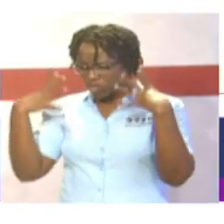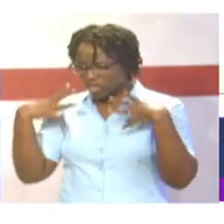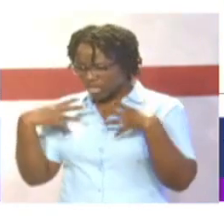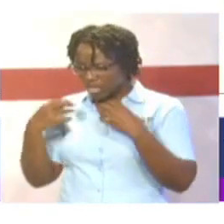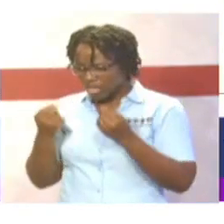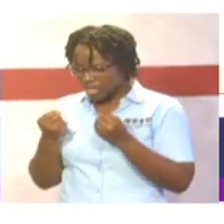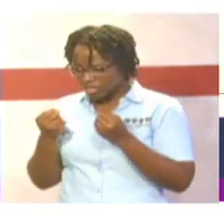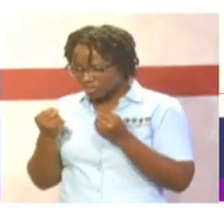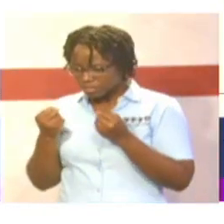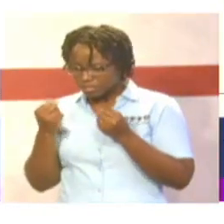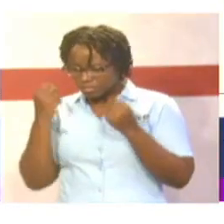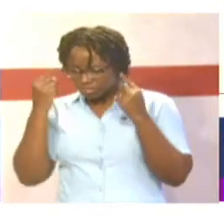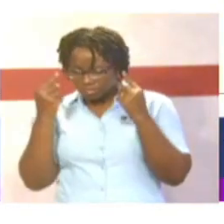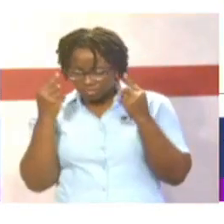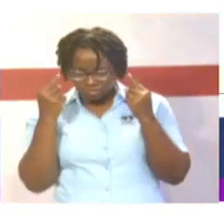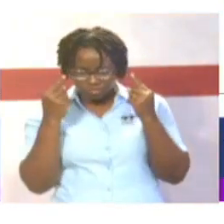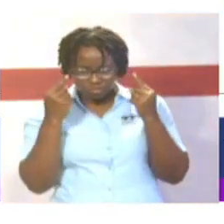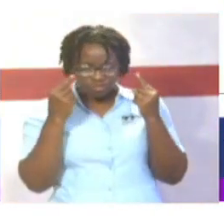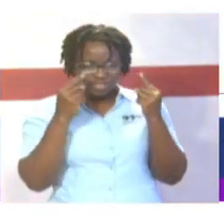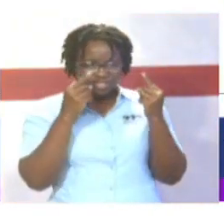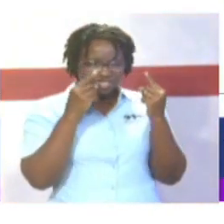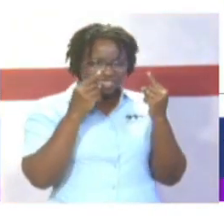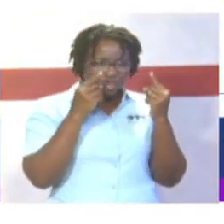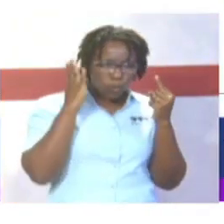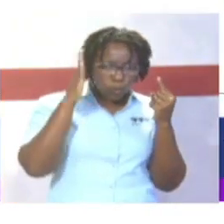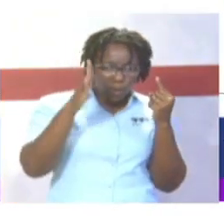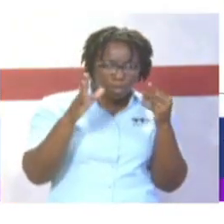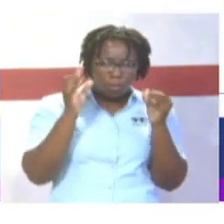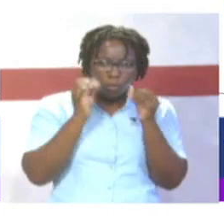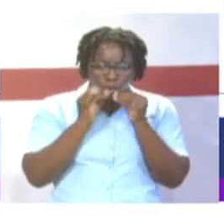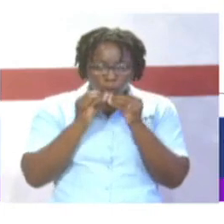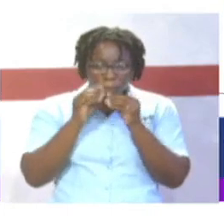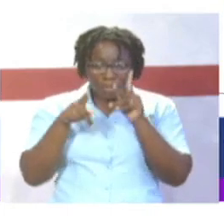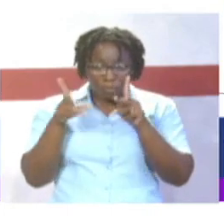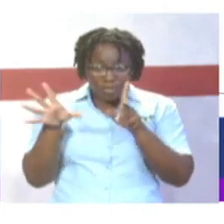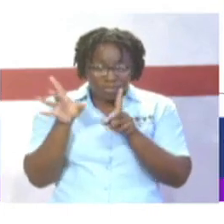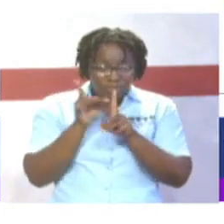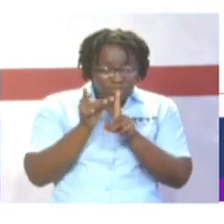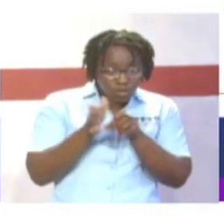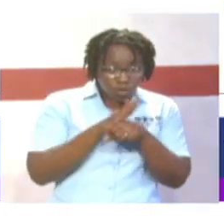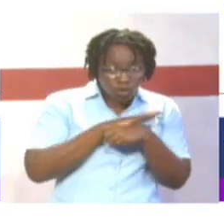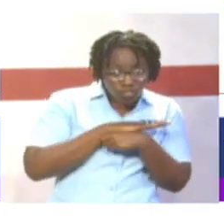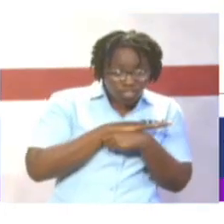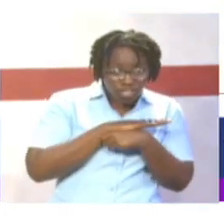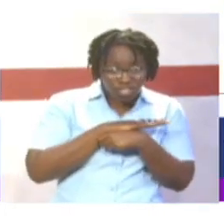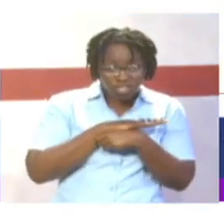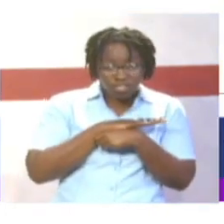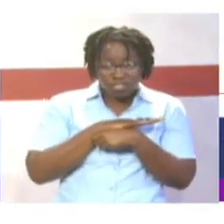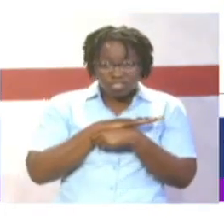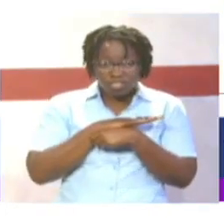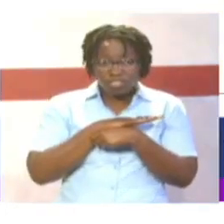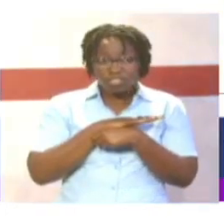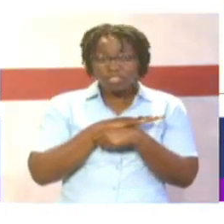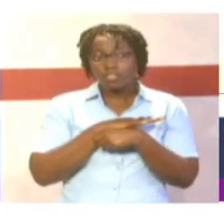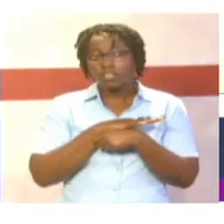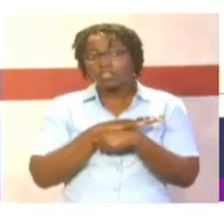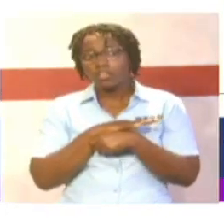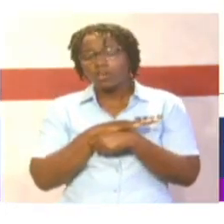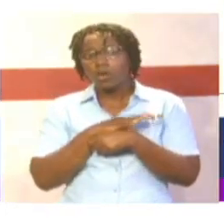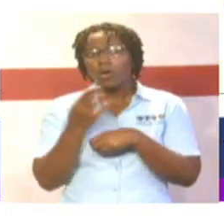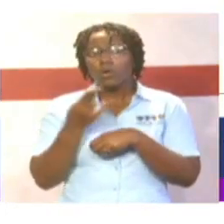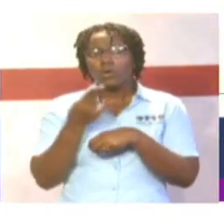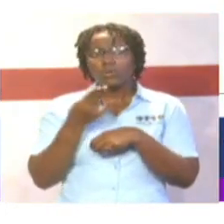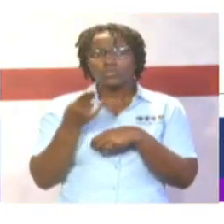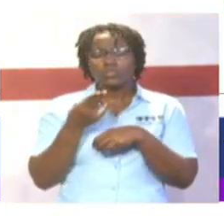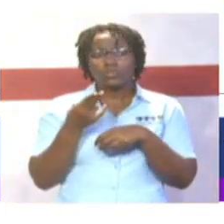on into December? And if so, what measures are being undertaken to deal with it? Additionally, now that the US has